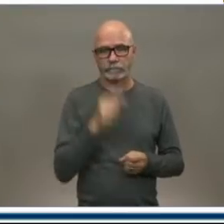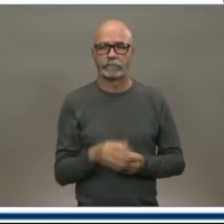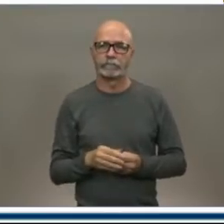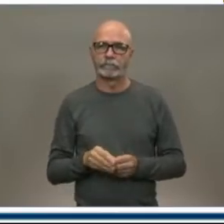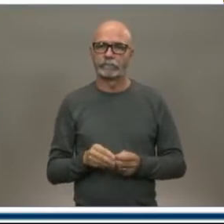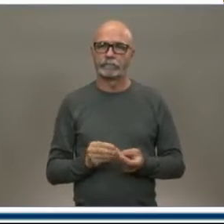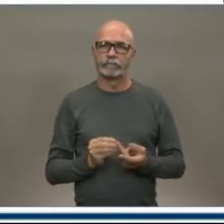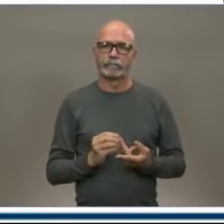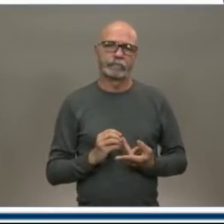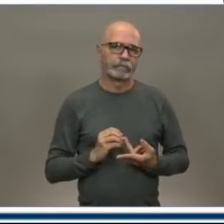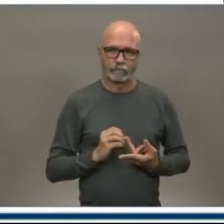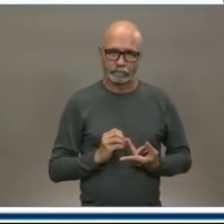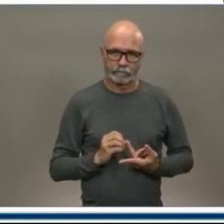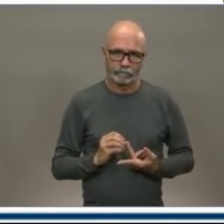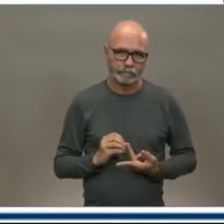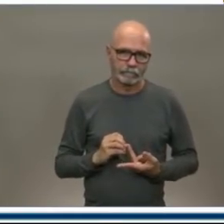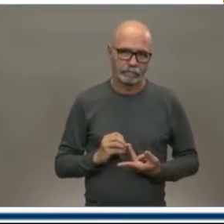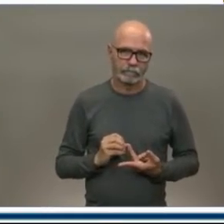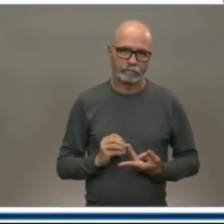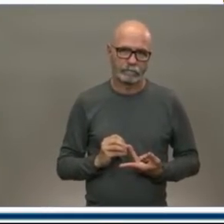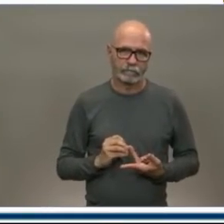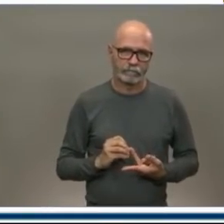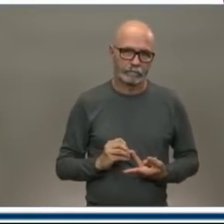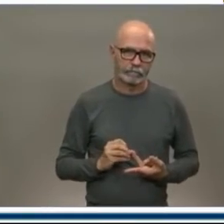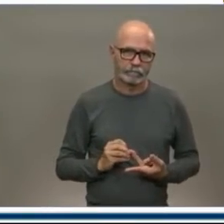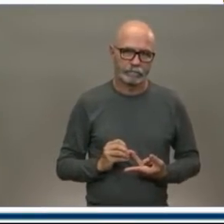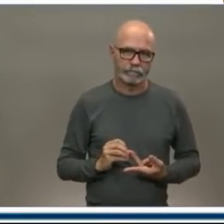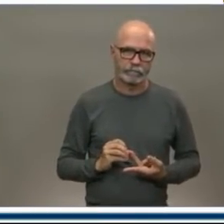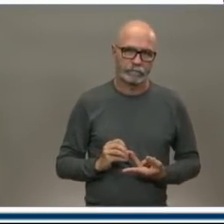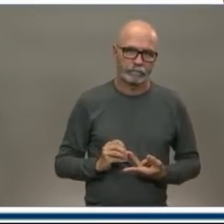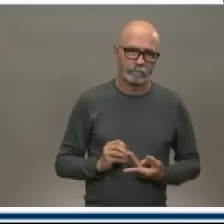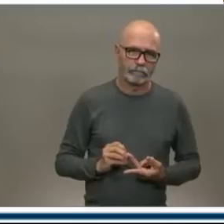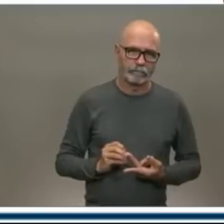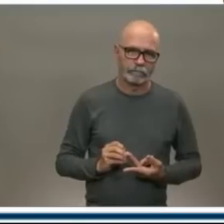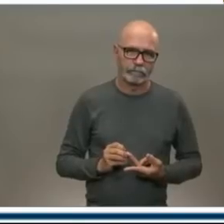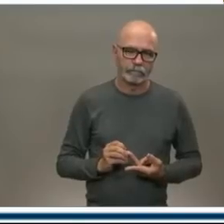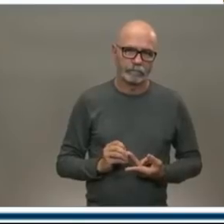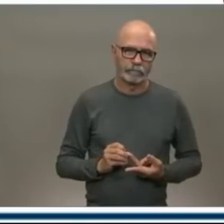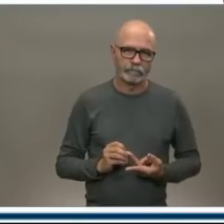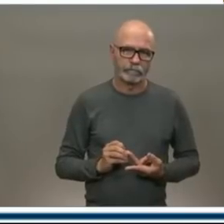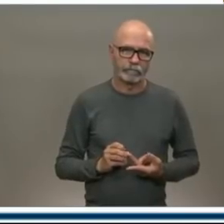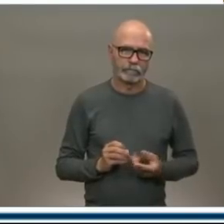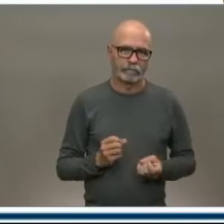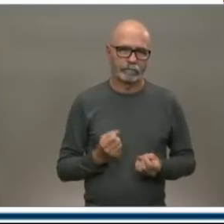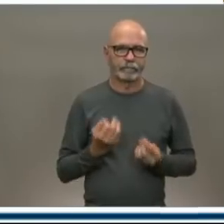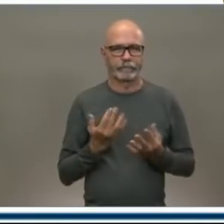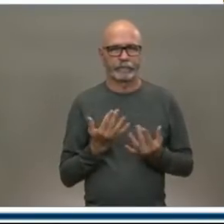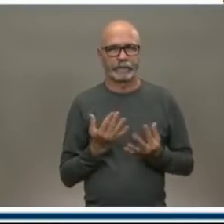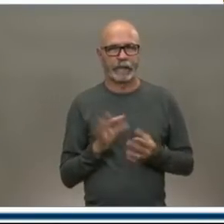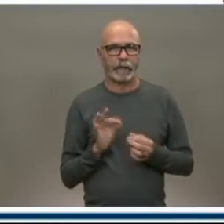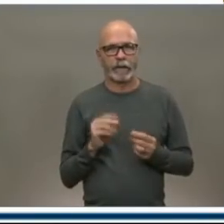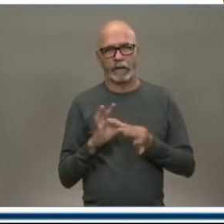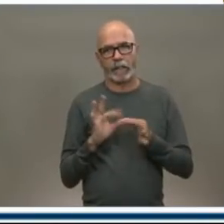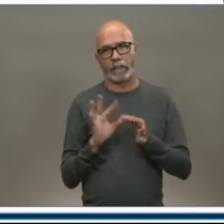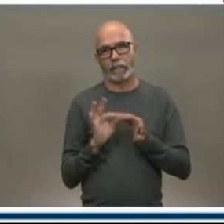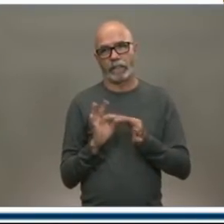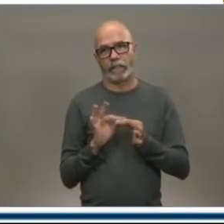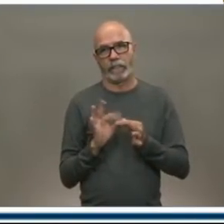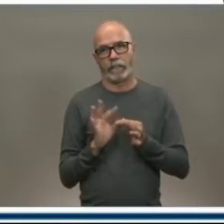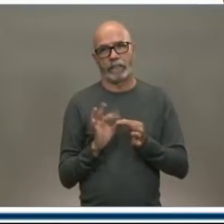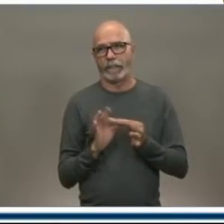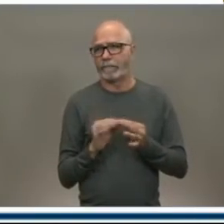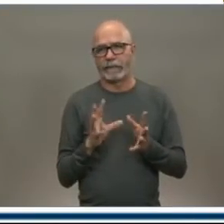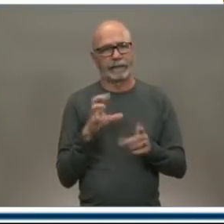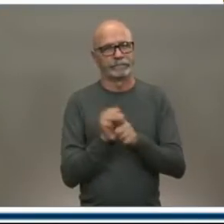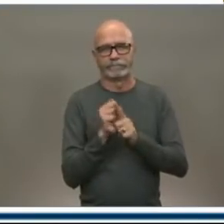some of about either there not being a fall sitting or that the fall sitting will be prorogued very quickly and there really won't be much of a fall sitting. I'm